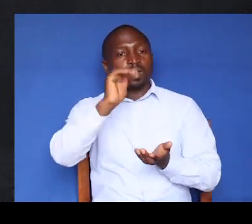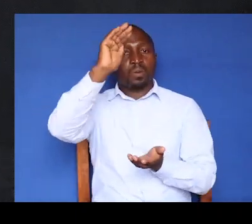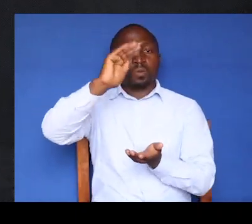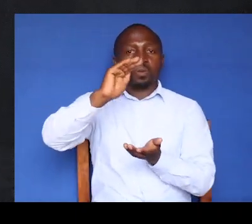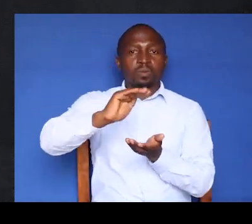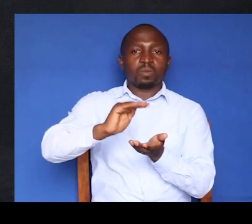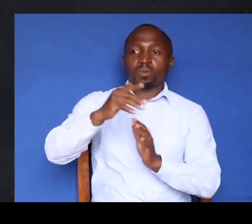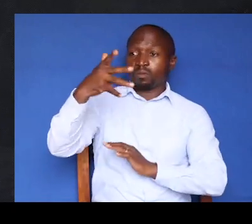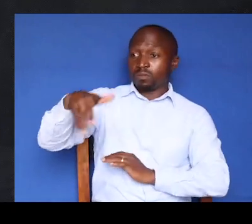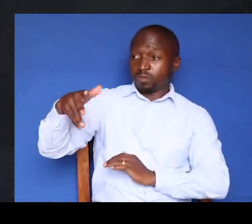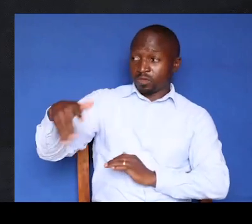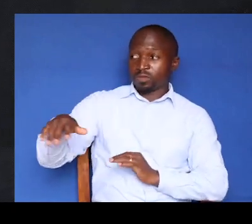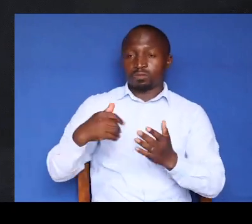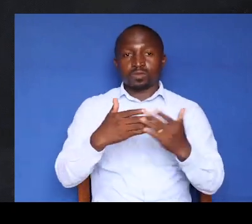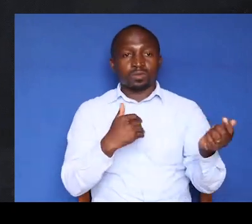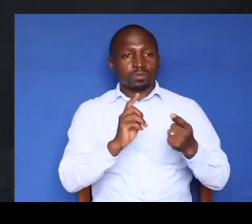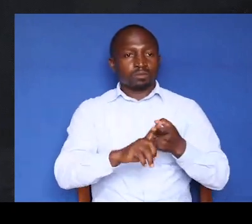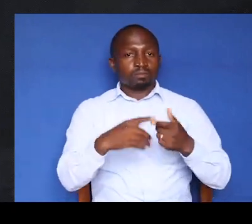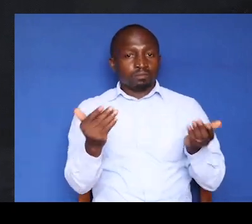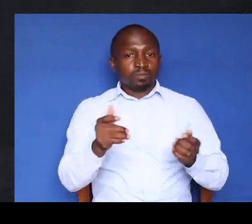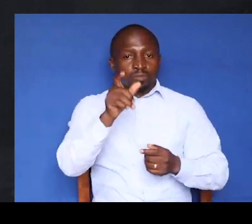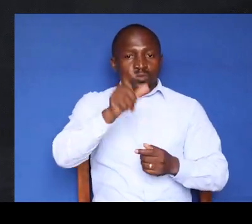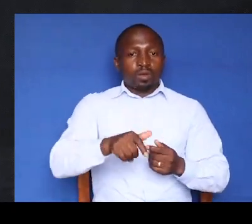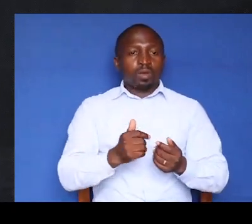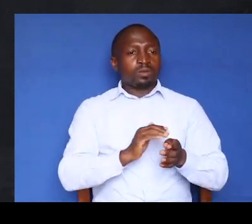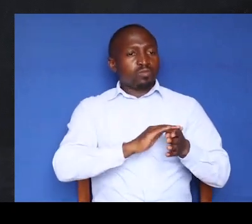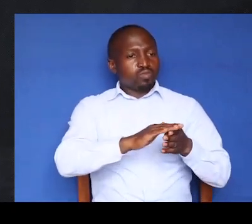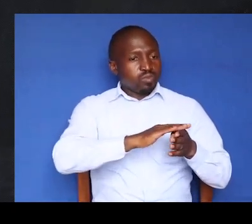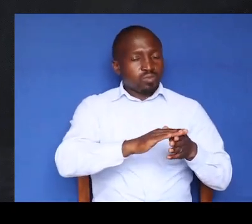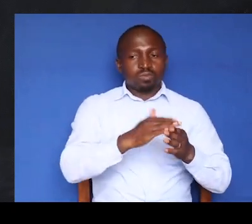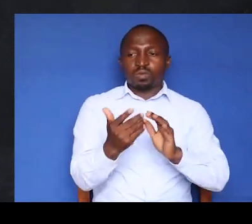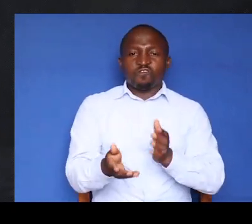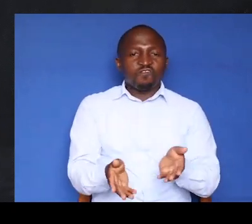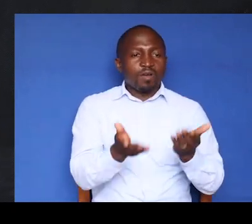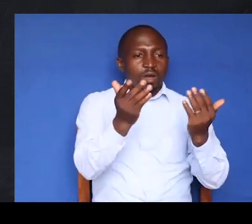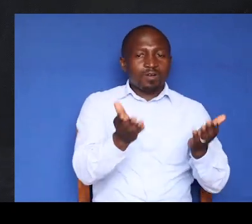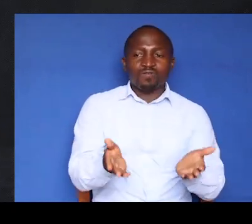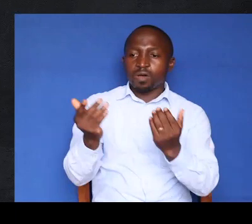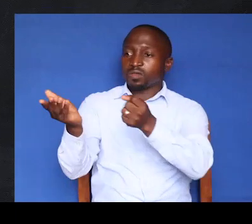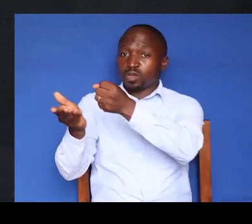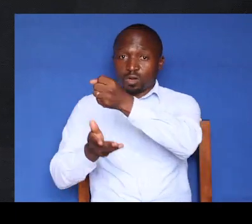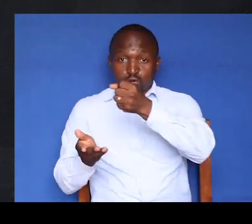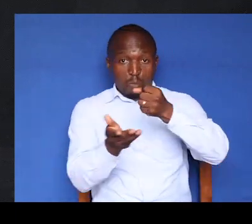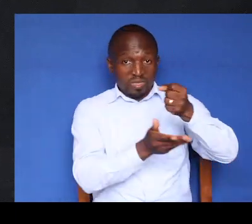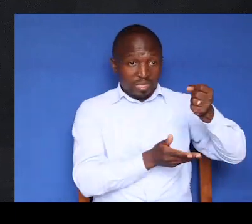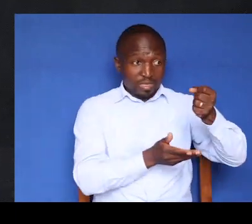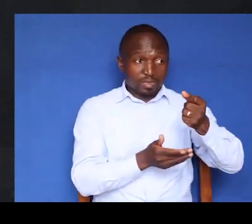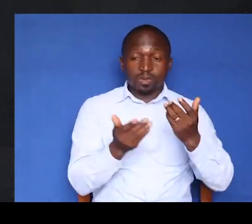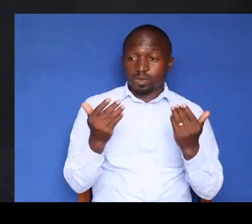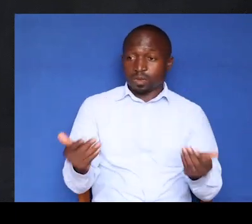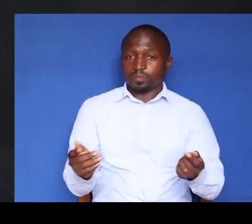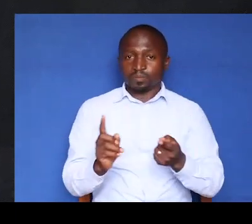of water as a lot considerably consumed to irrigate crops. Then the extent